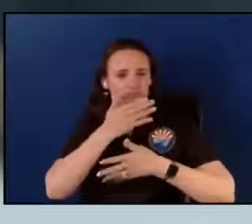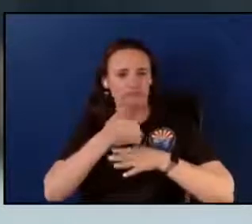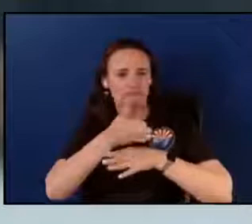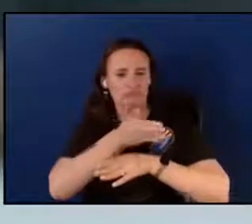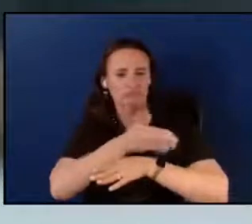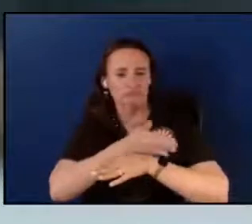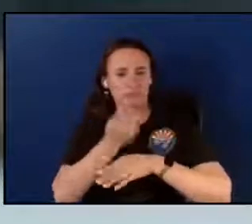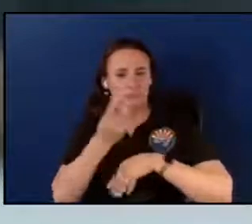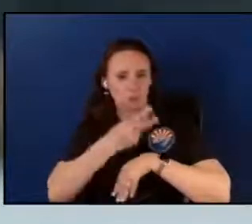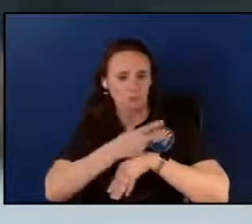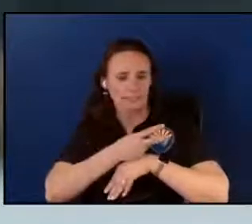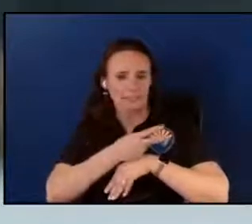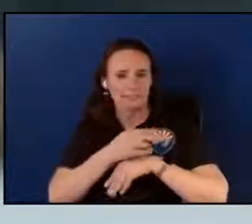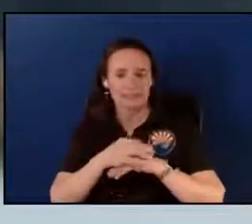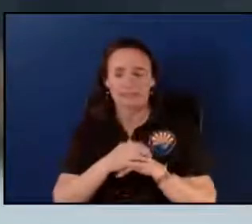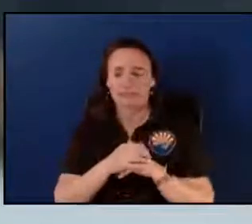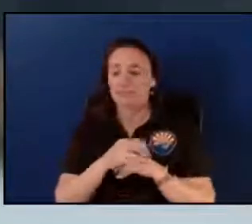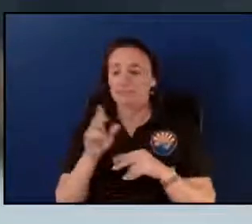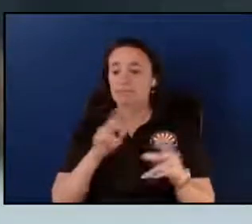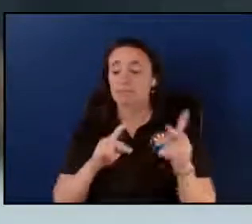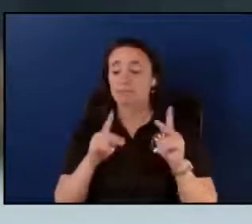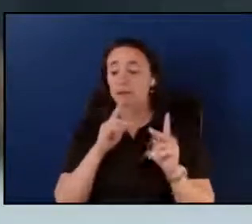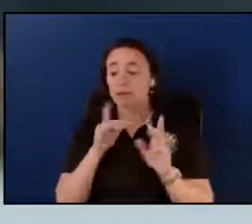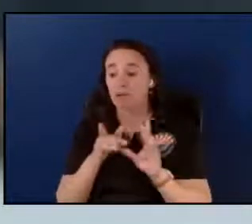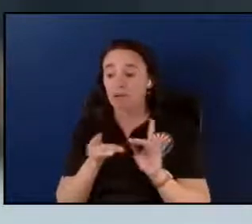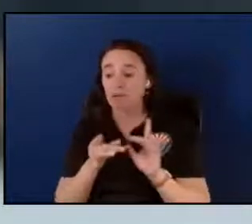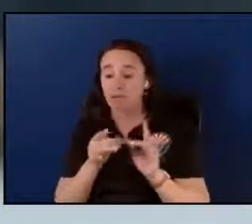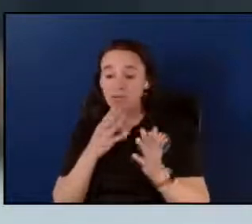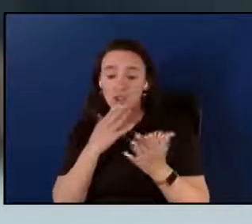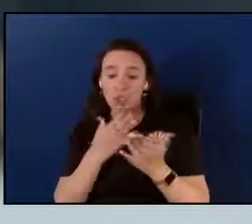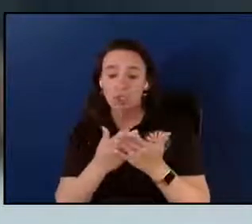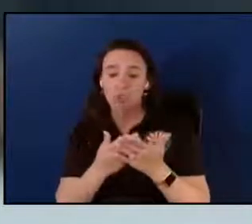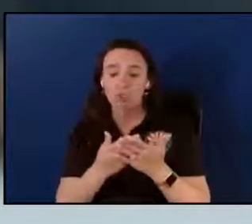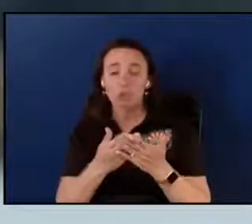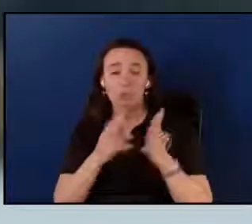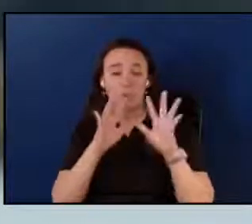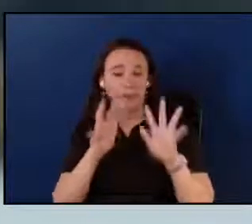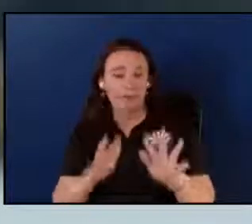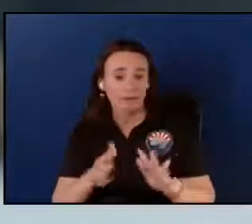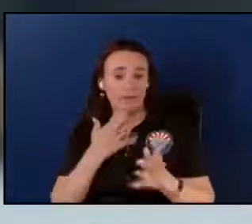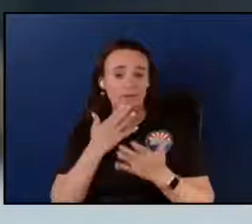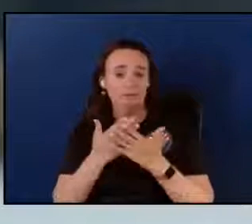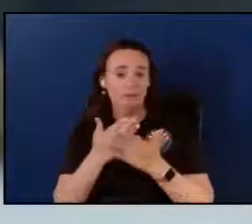everybody said, there's been a lot of good weather, and they've been able to do a lot of good work